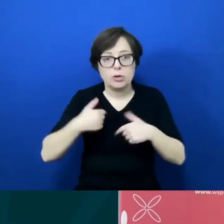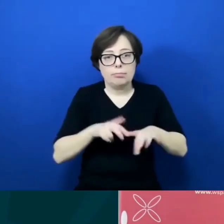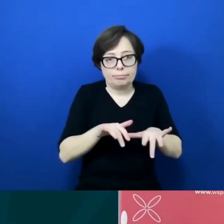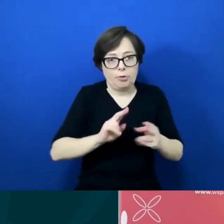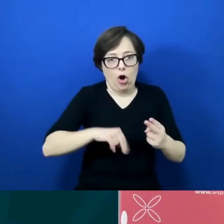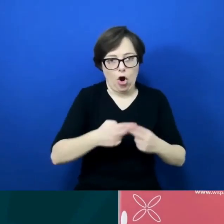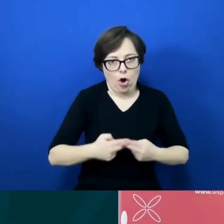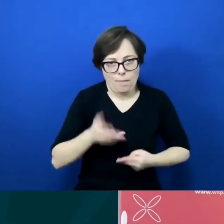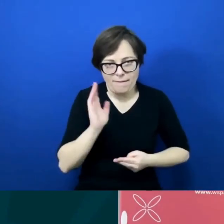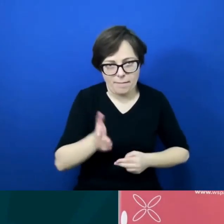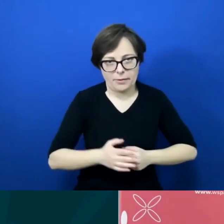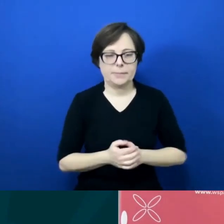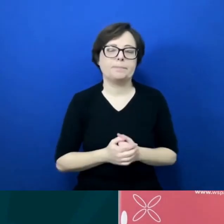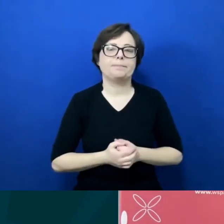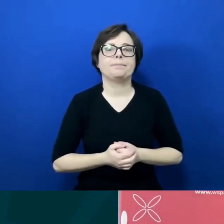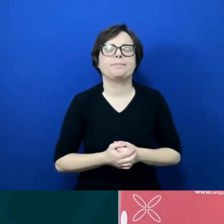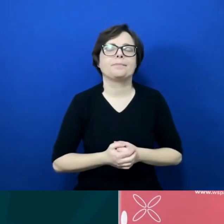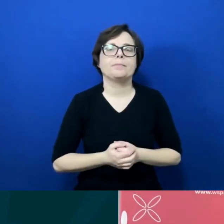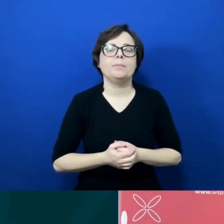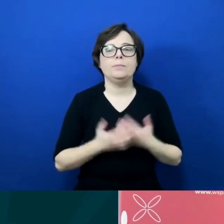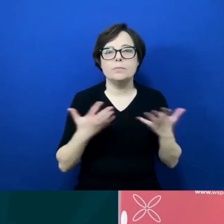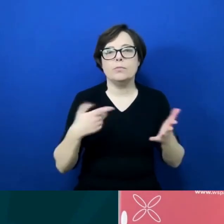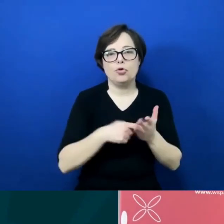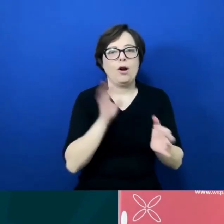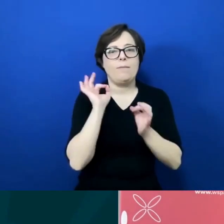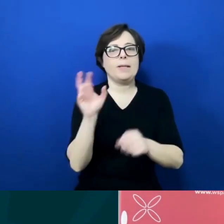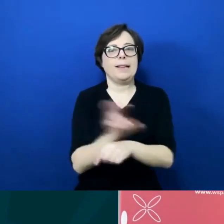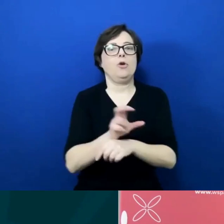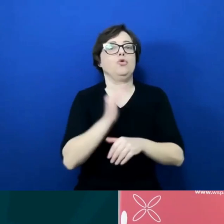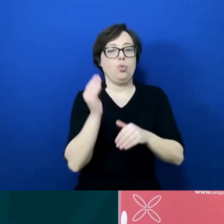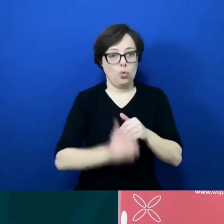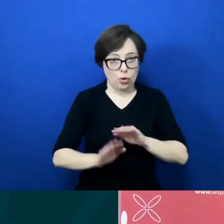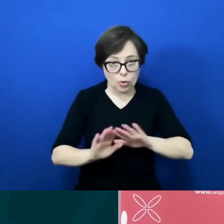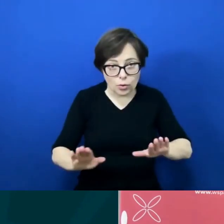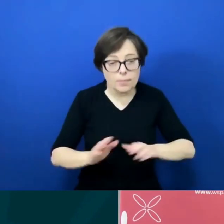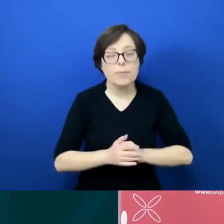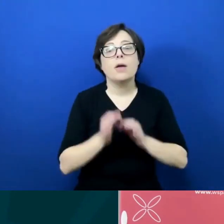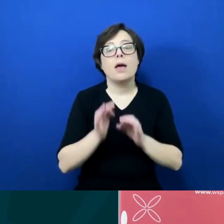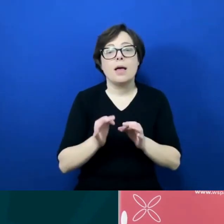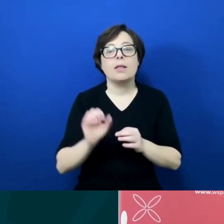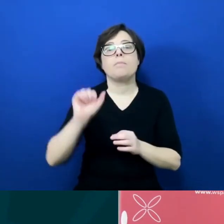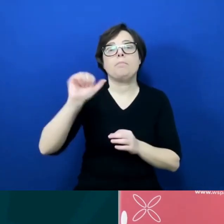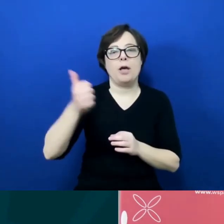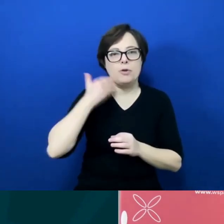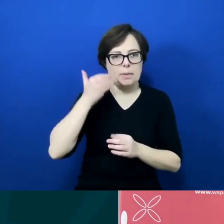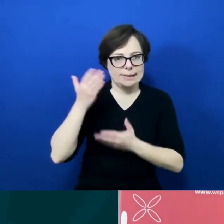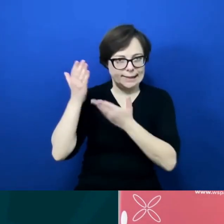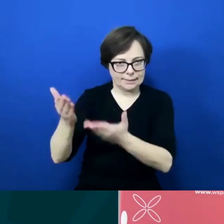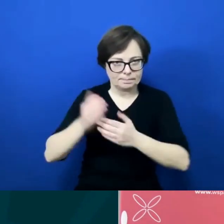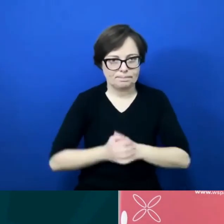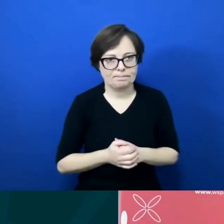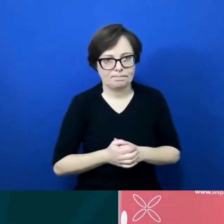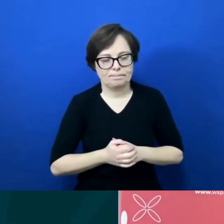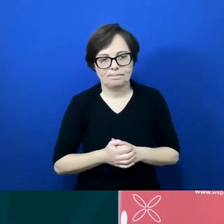questions that were not asked, or we didn't have time to ask in the meantime. So this is it as far as technical